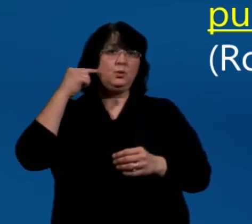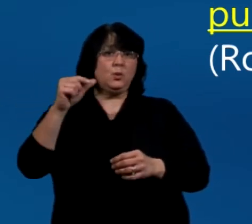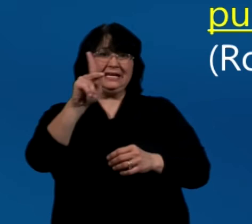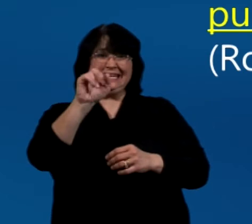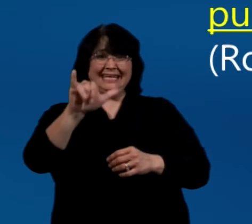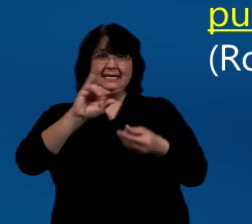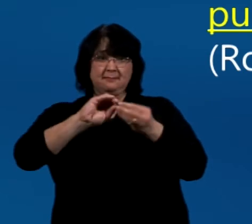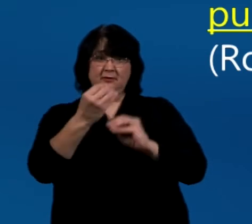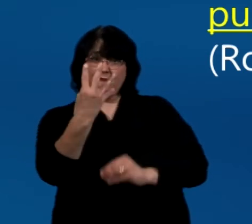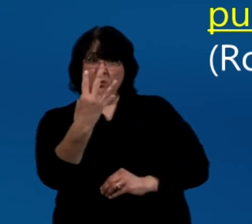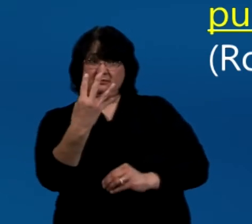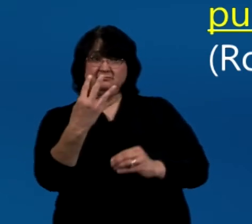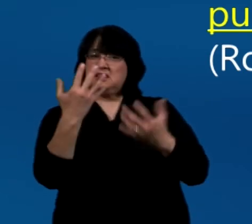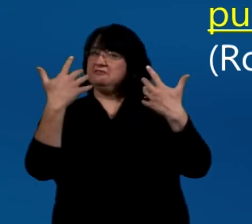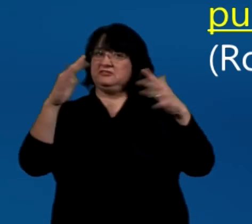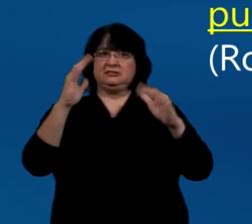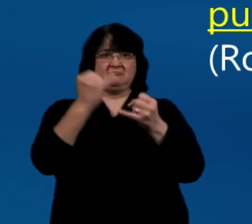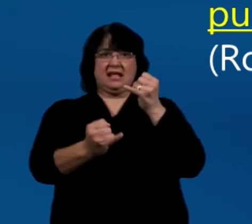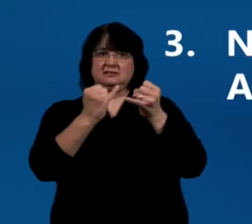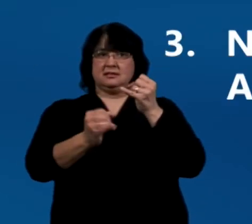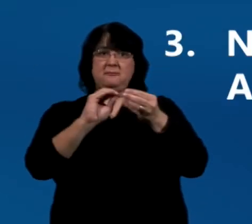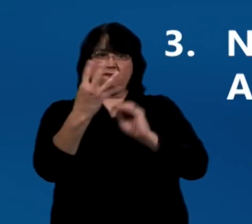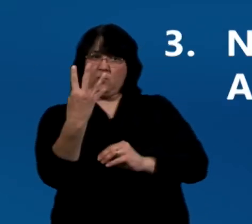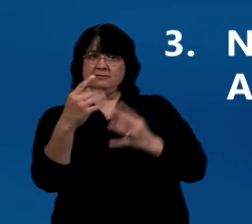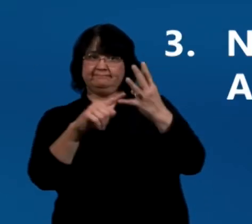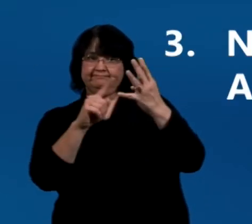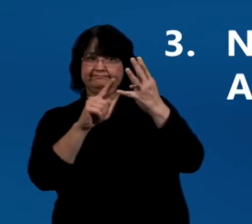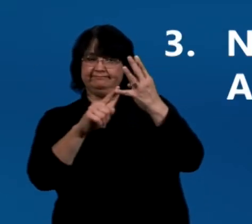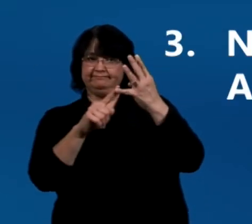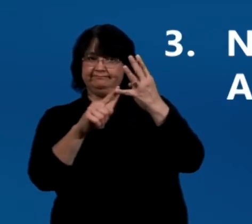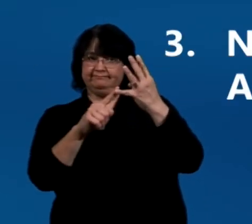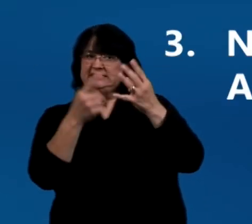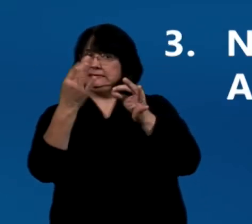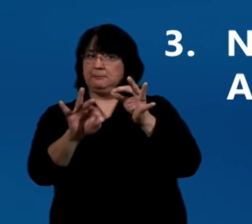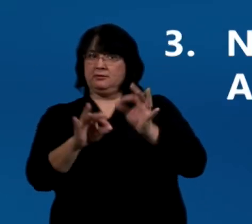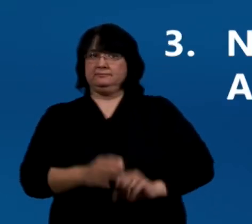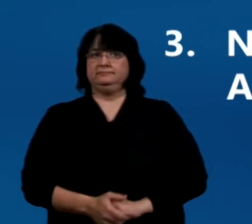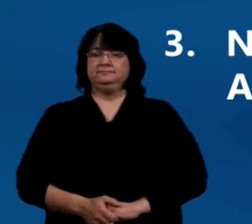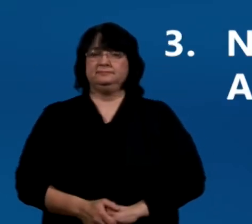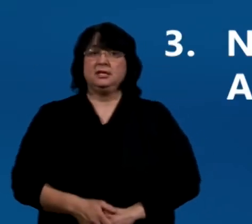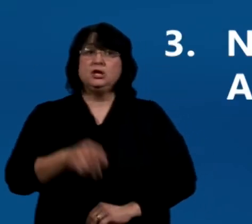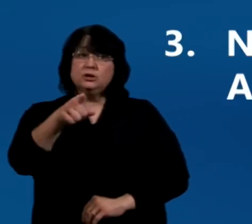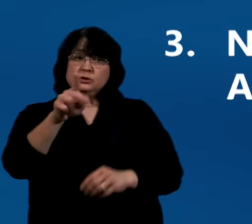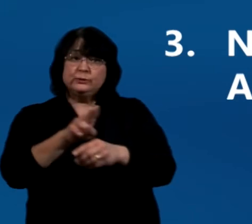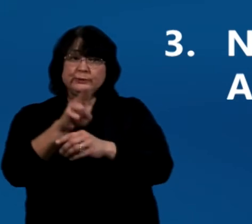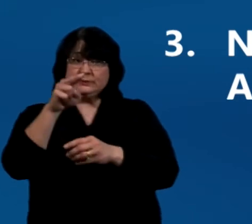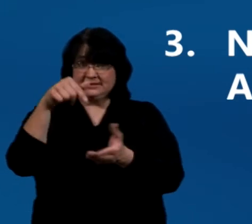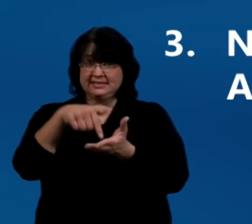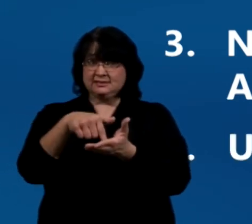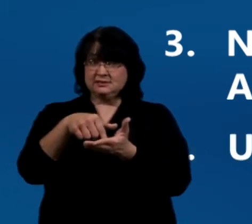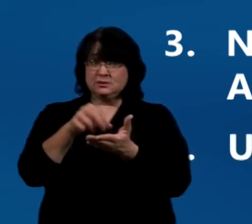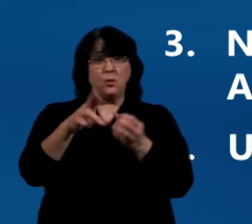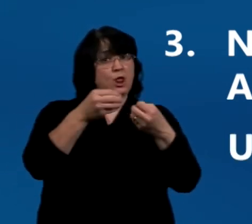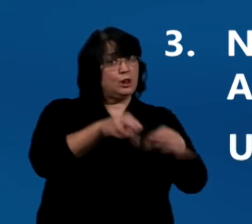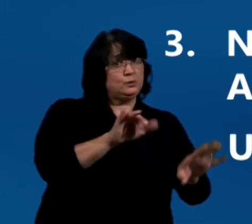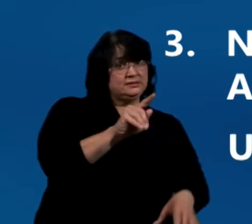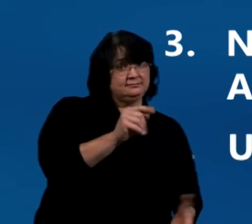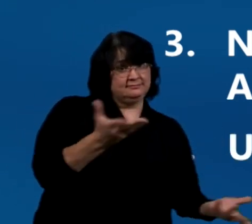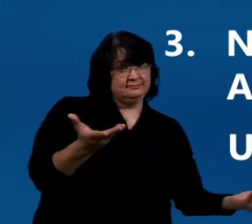and I'm done. Golden key number 4 is real simple. Use it or lose it.